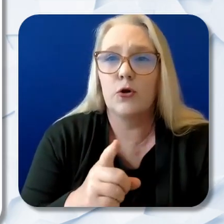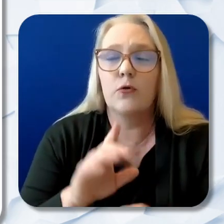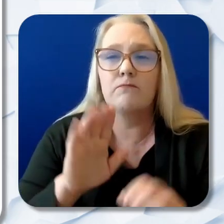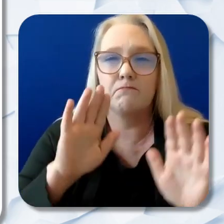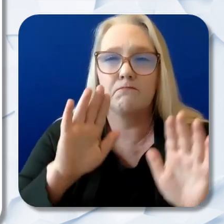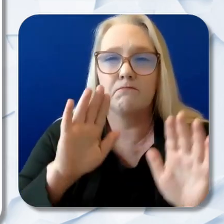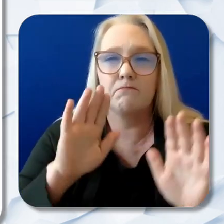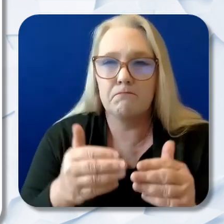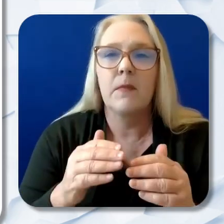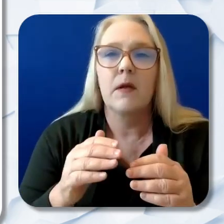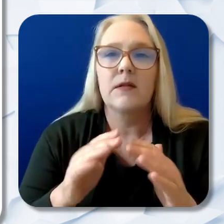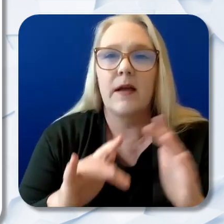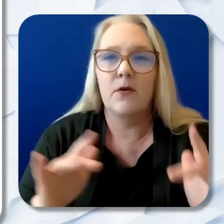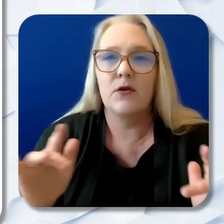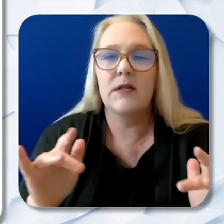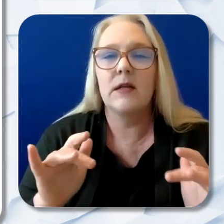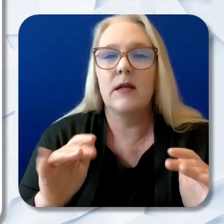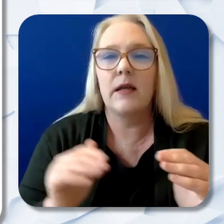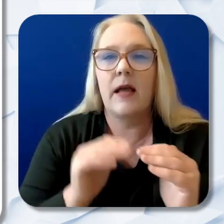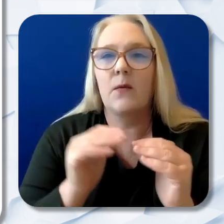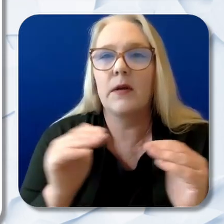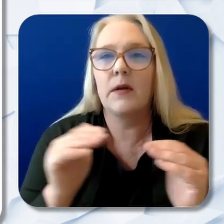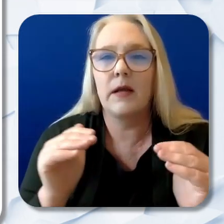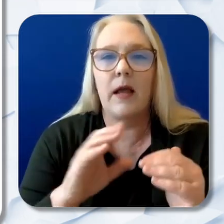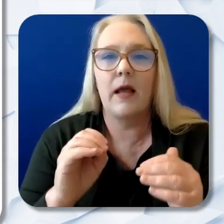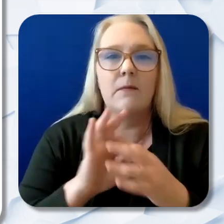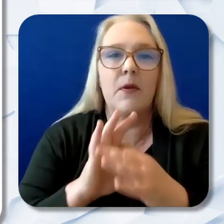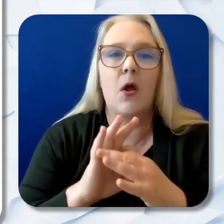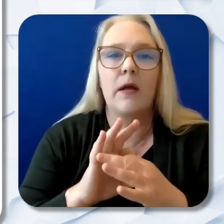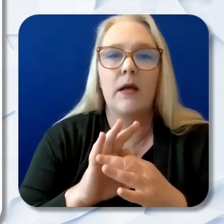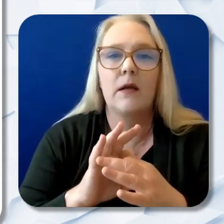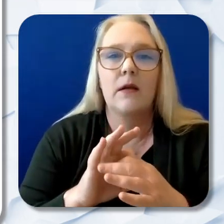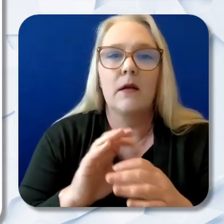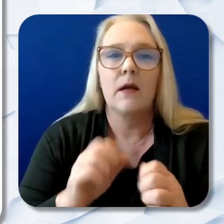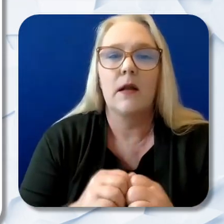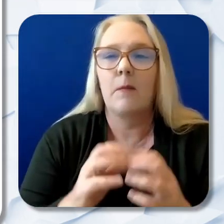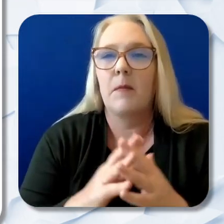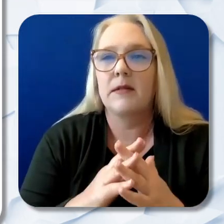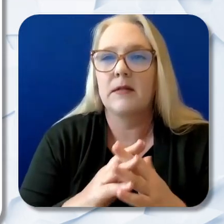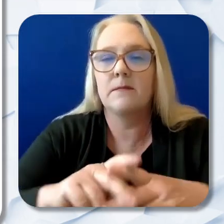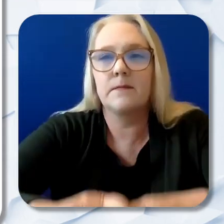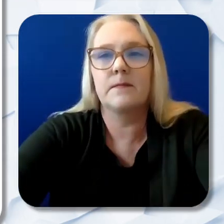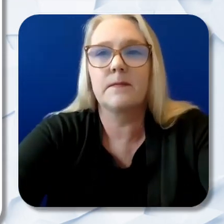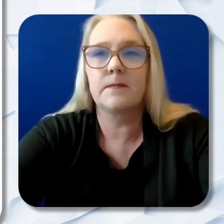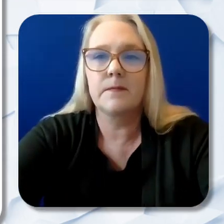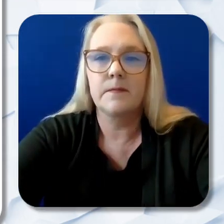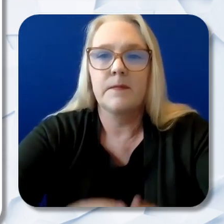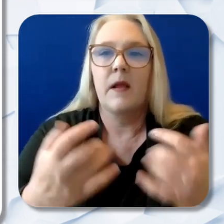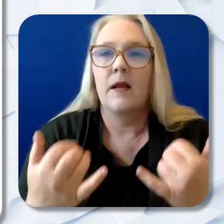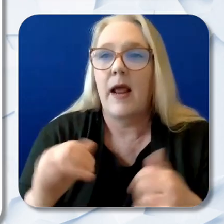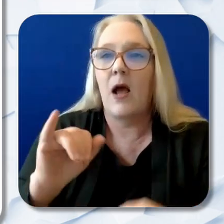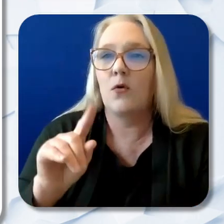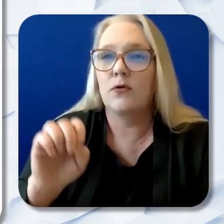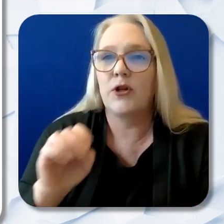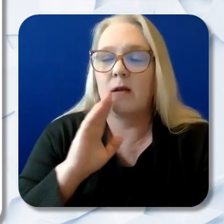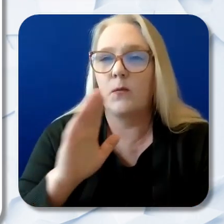diversity, equity, inclusion, and belonging in class environment implementation. Now Jade will present the